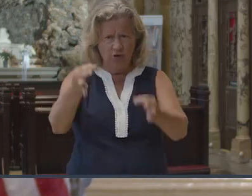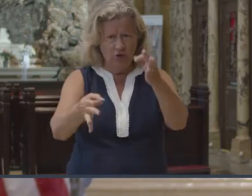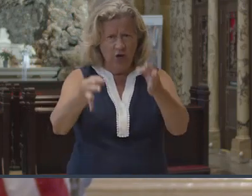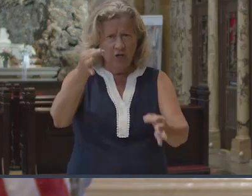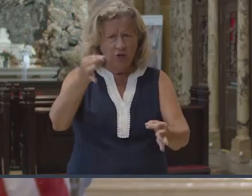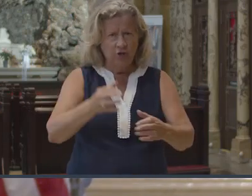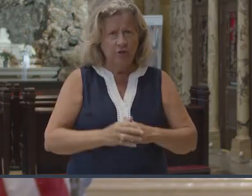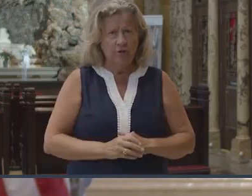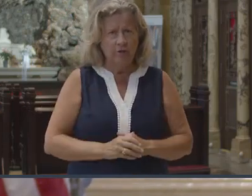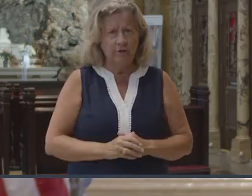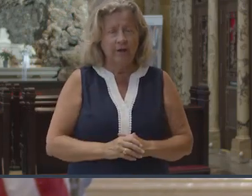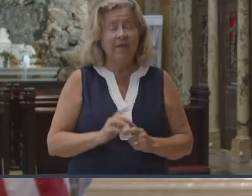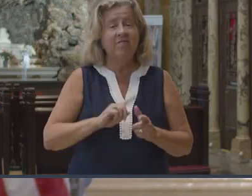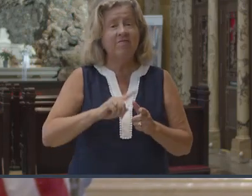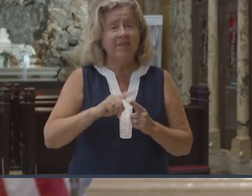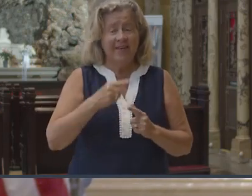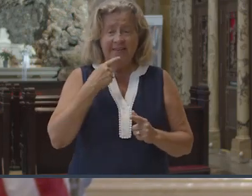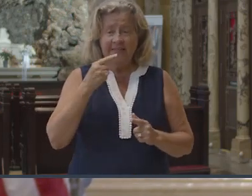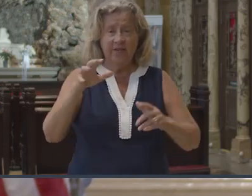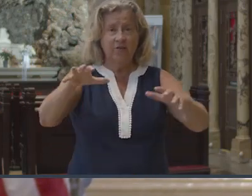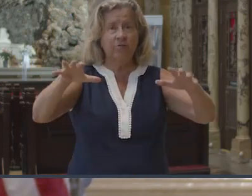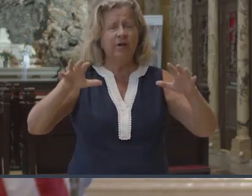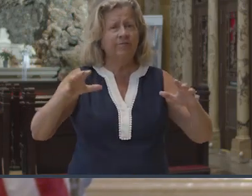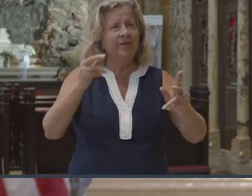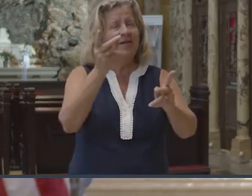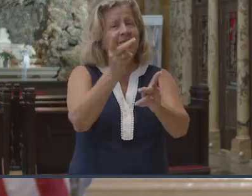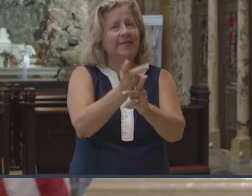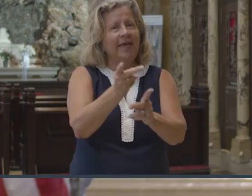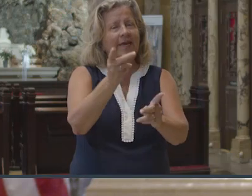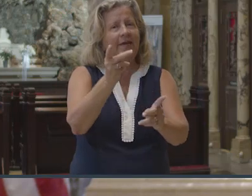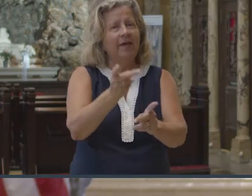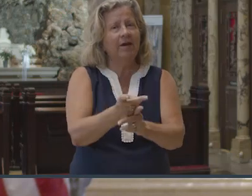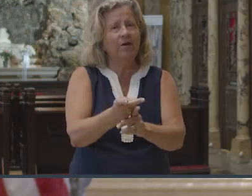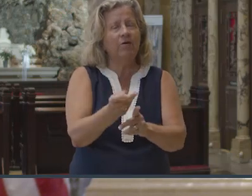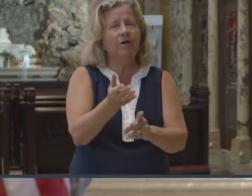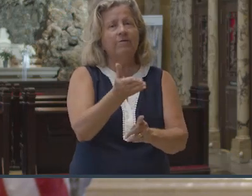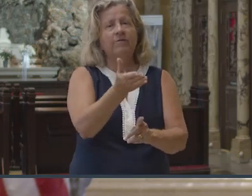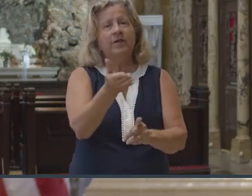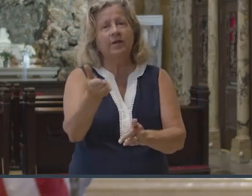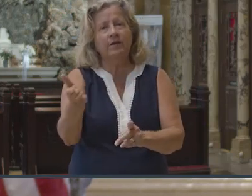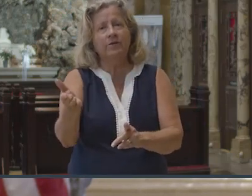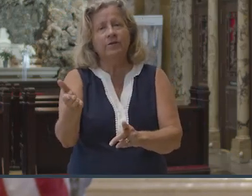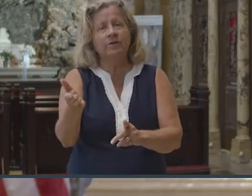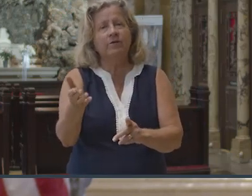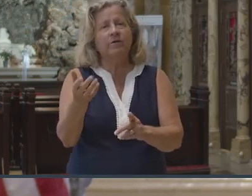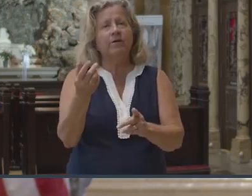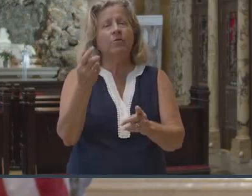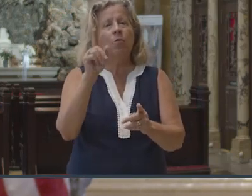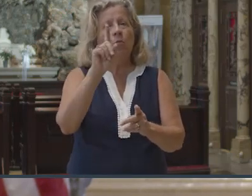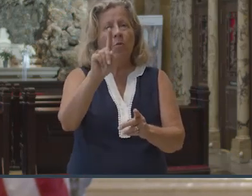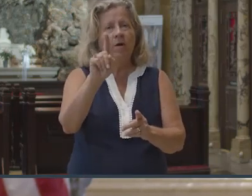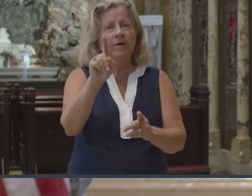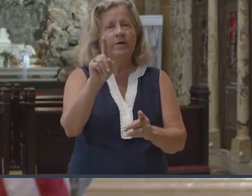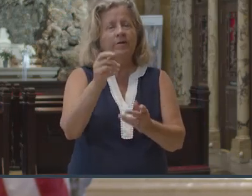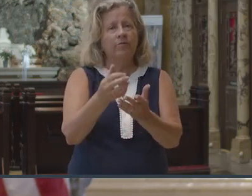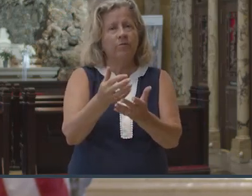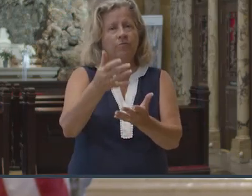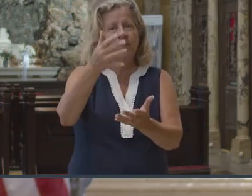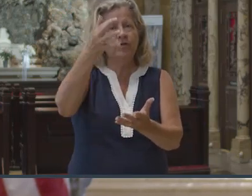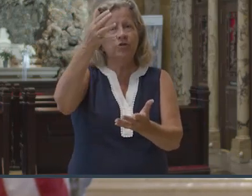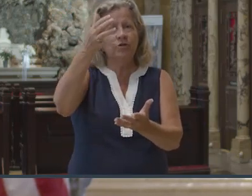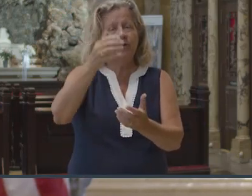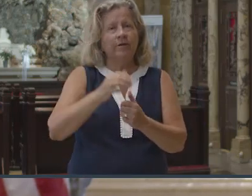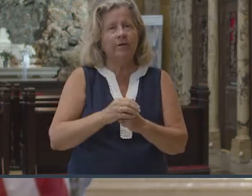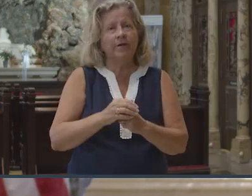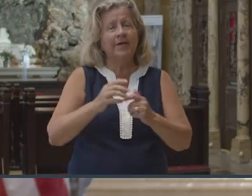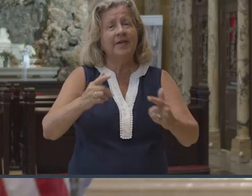the crowd, "Take care to guard against all greed, for though one may be rich, one's